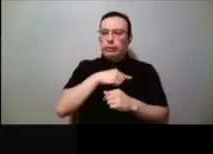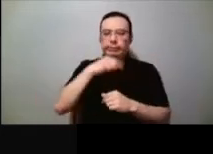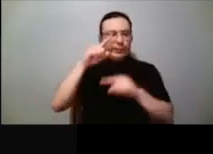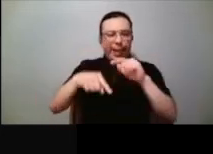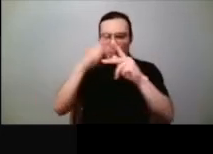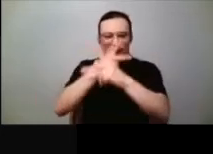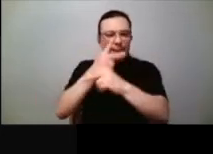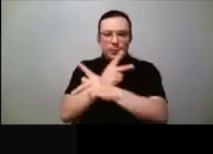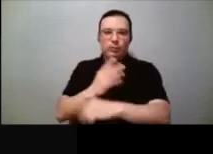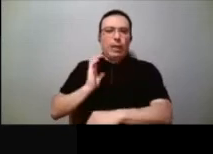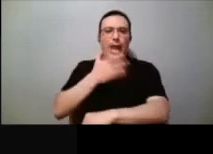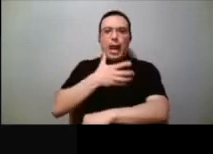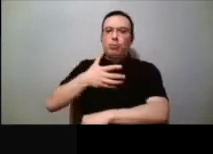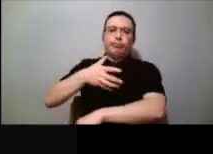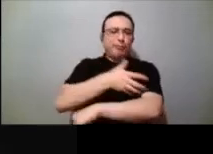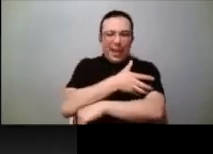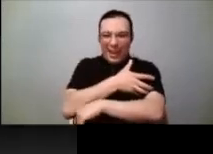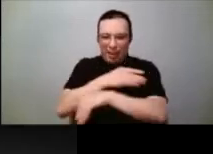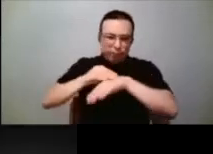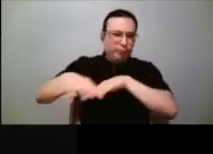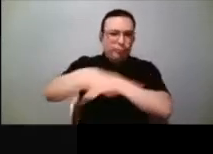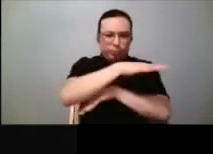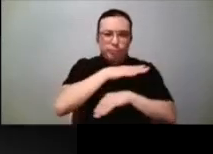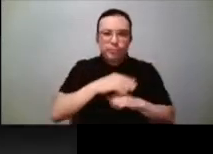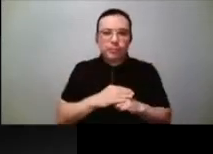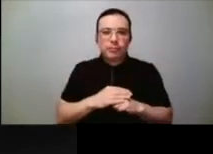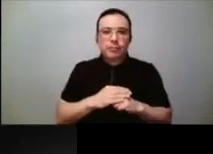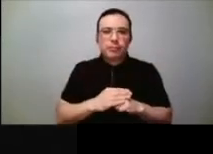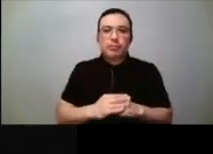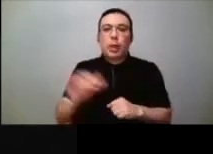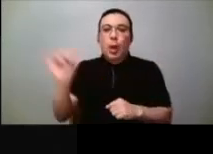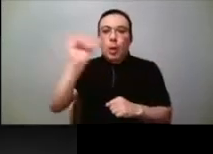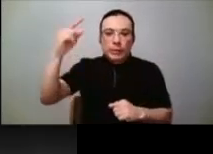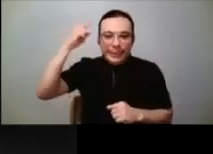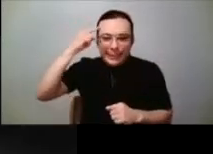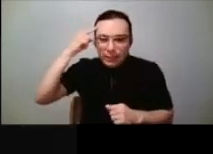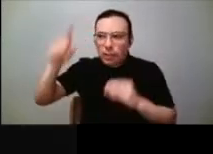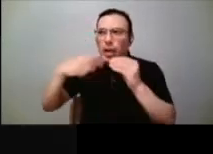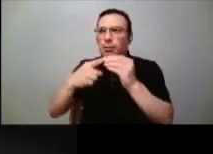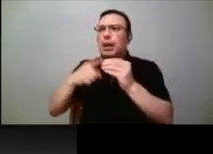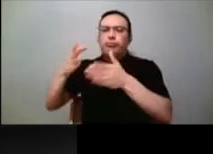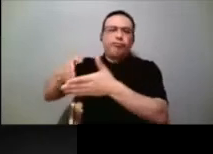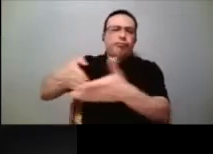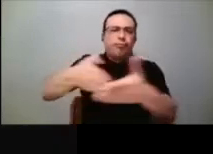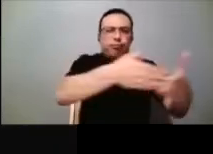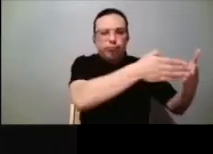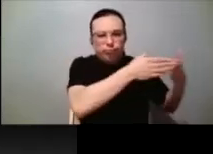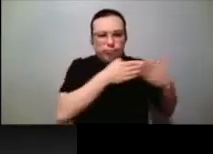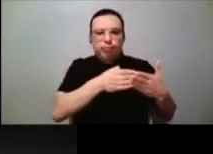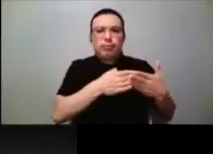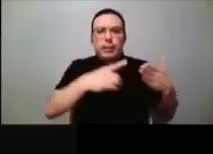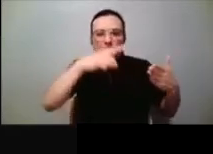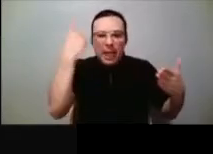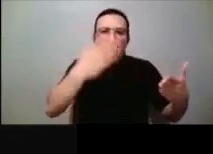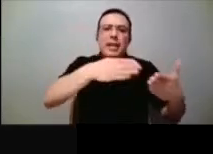the throwaway, let-die conditions of the anti-black, anti-crip, anti-Asian, anti-queer, anti